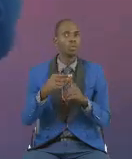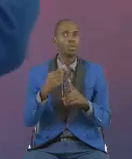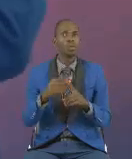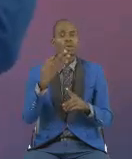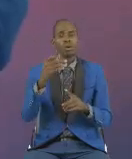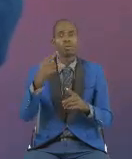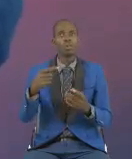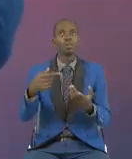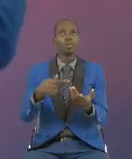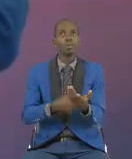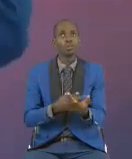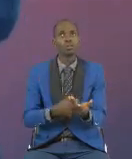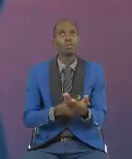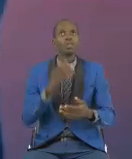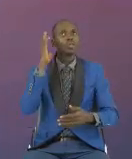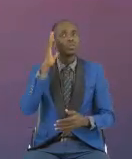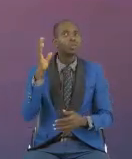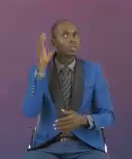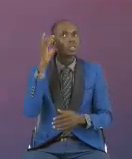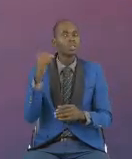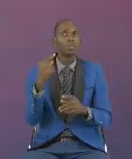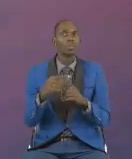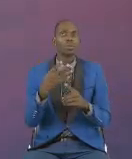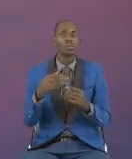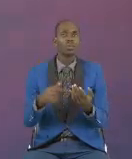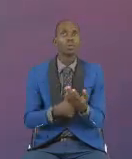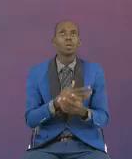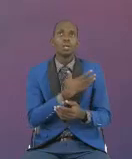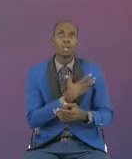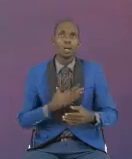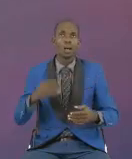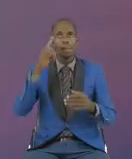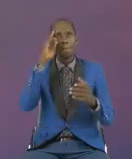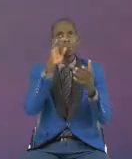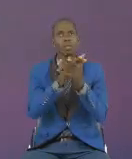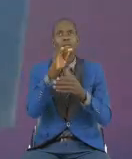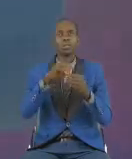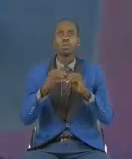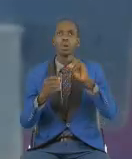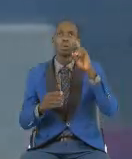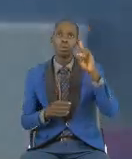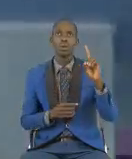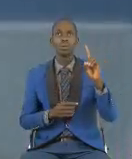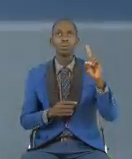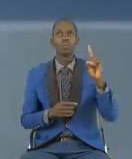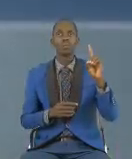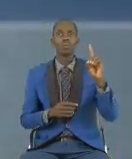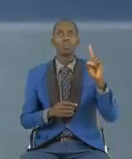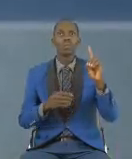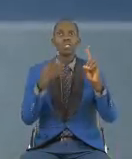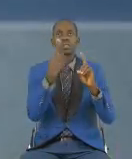the word of the gospel and believe. Number one, then, their